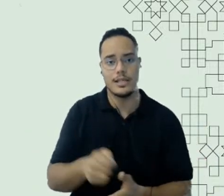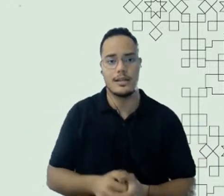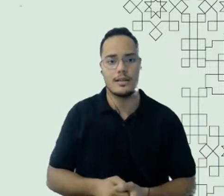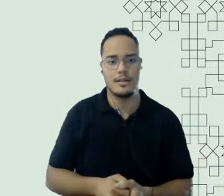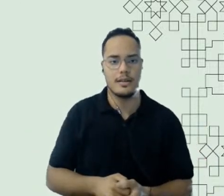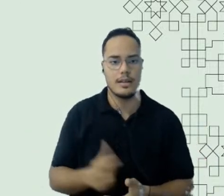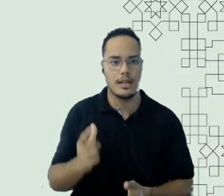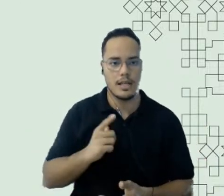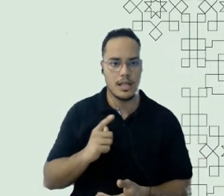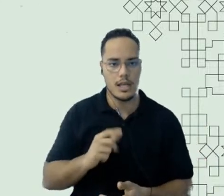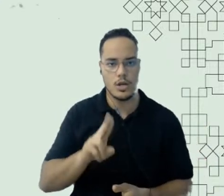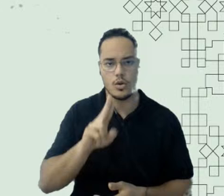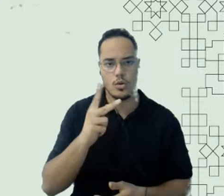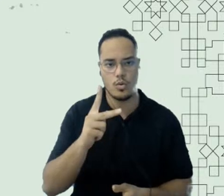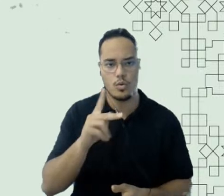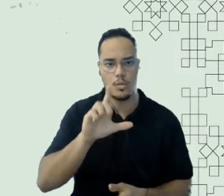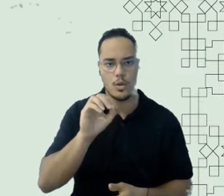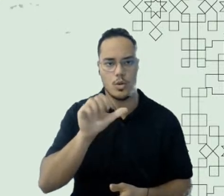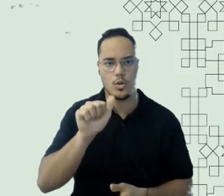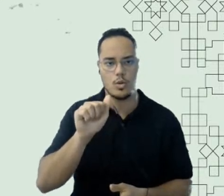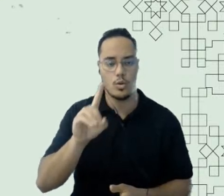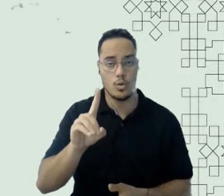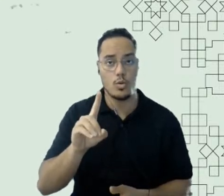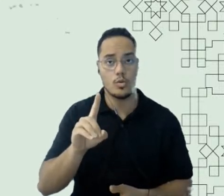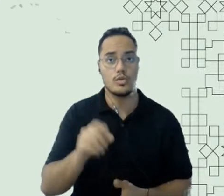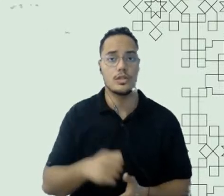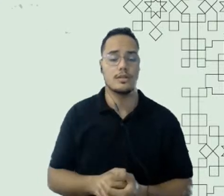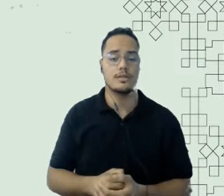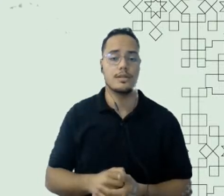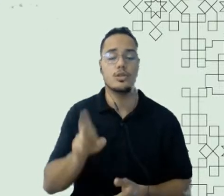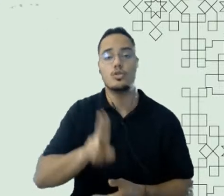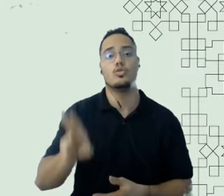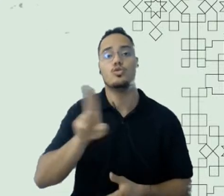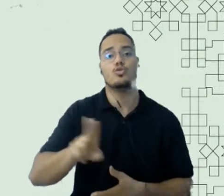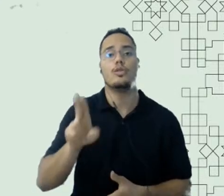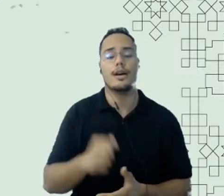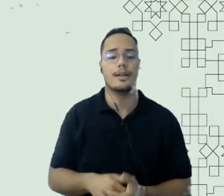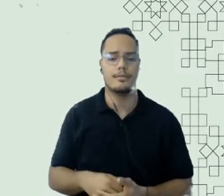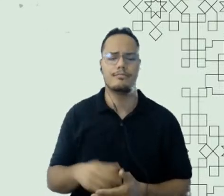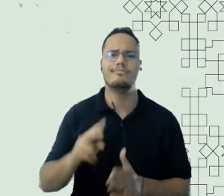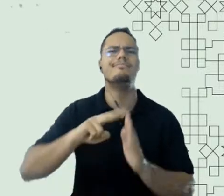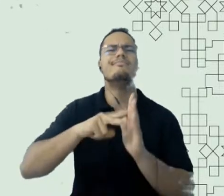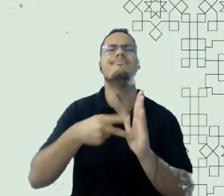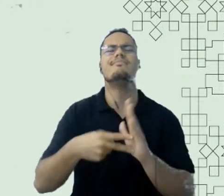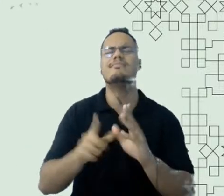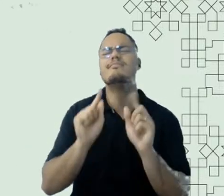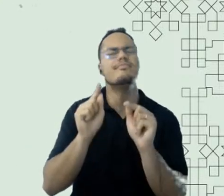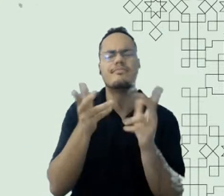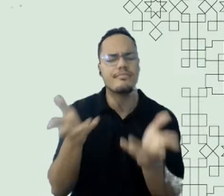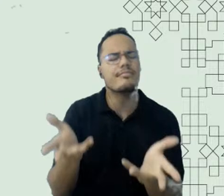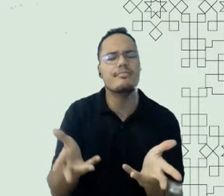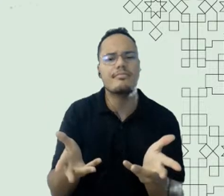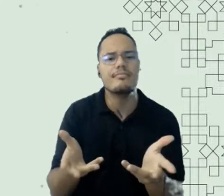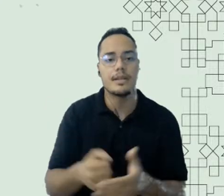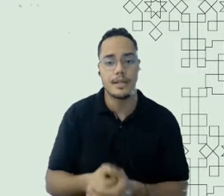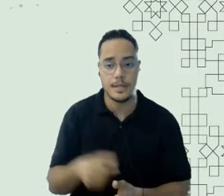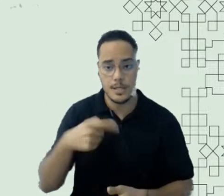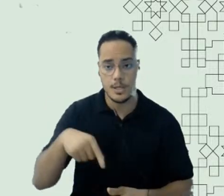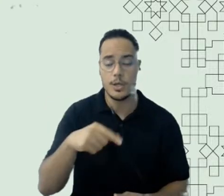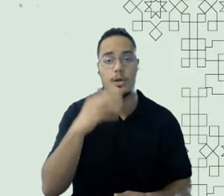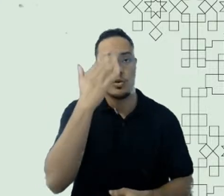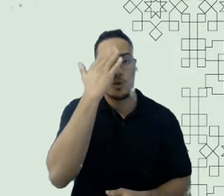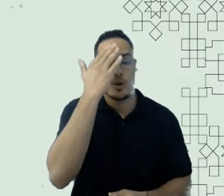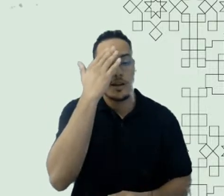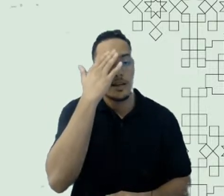non-commercial purposes. So it means that the users themselves, we know that they are the ones making available the content, but they will